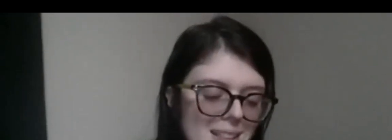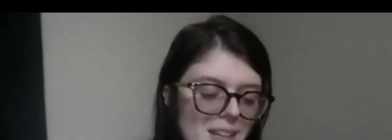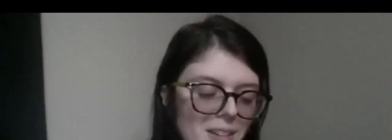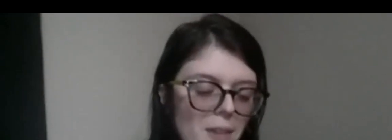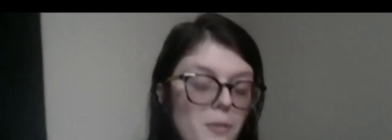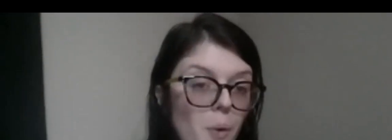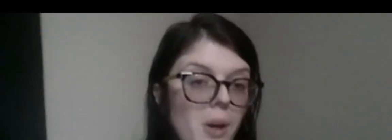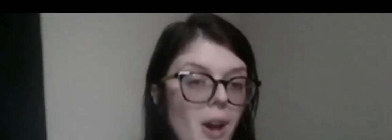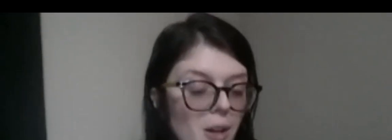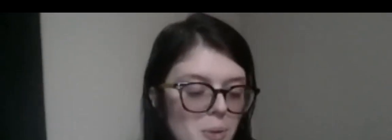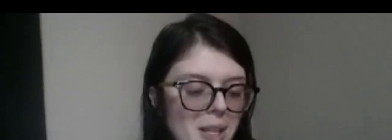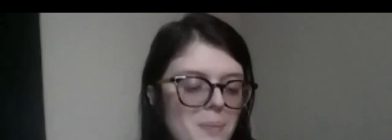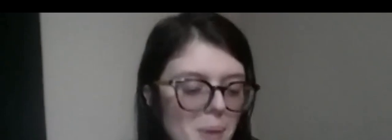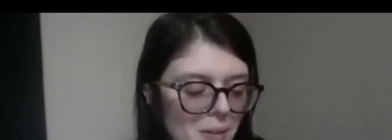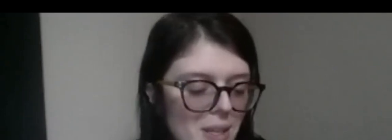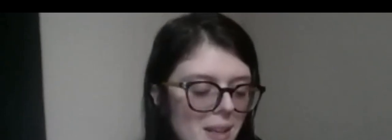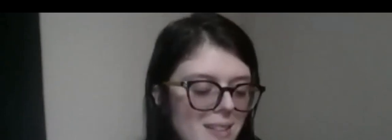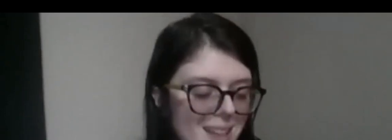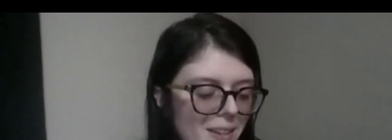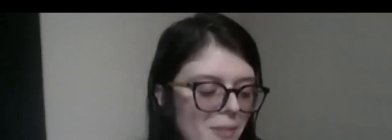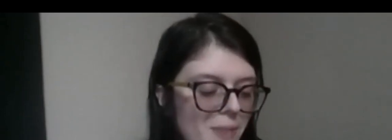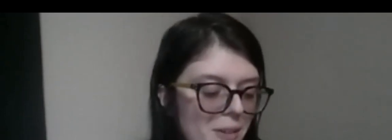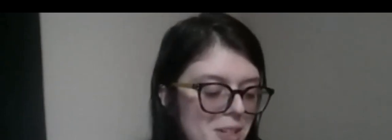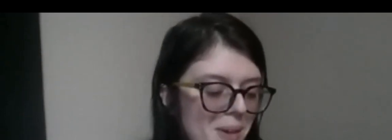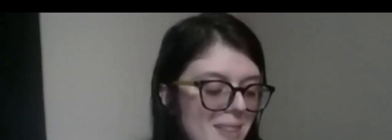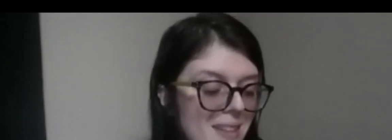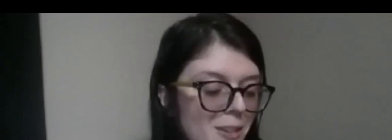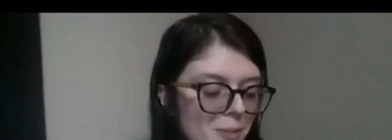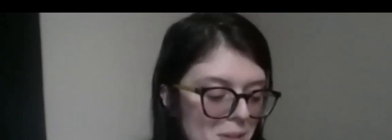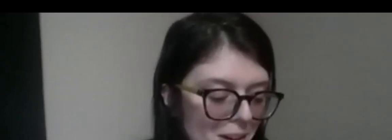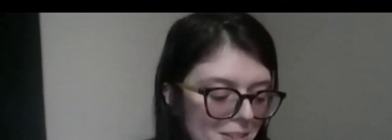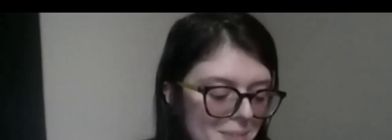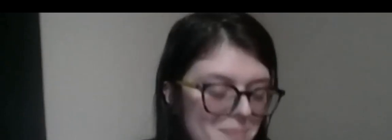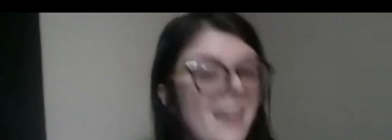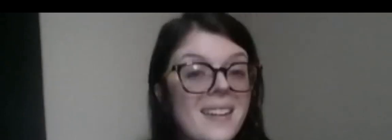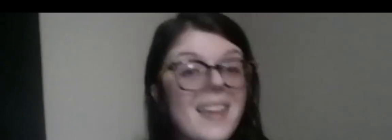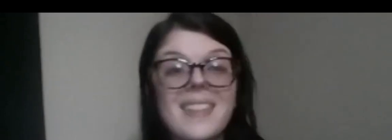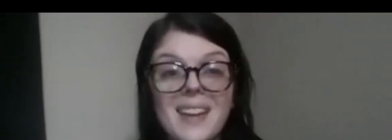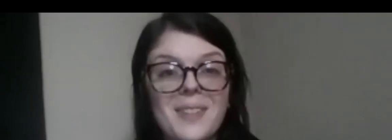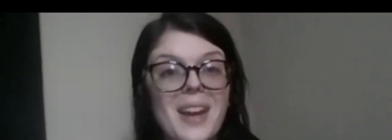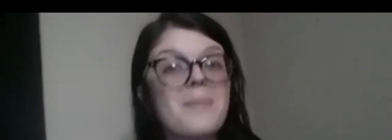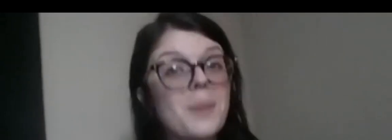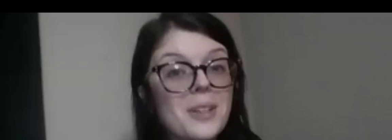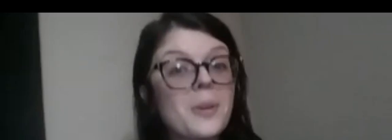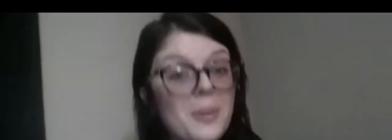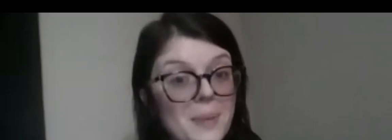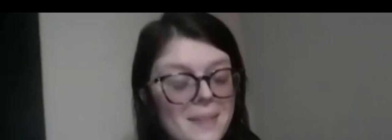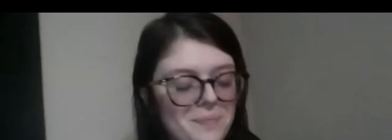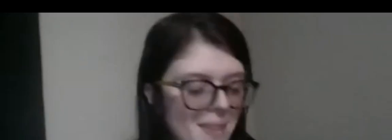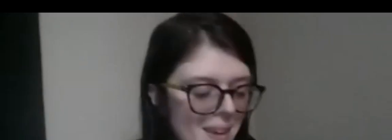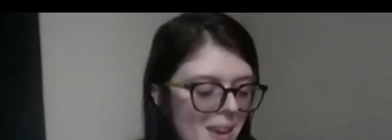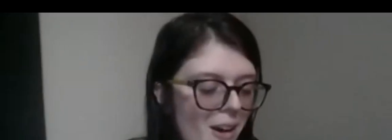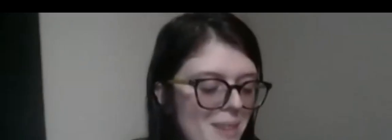hit a nearly $400 billion value in the next few years. That's right, billion with a